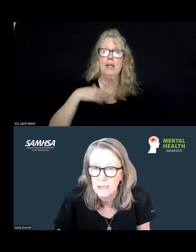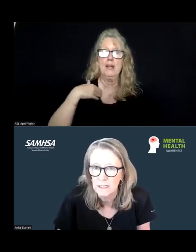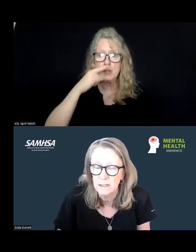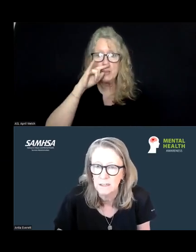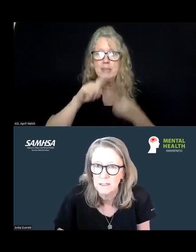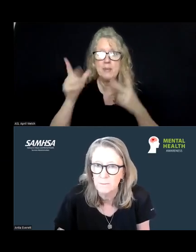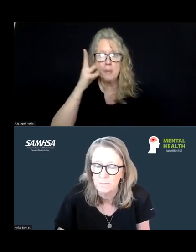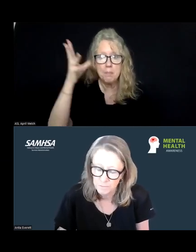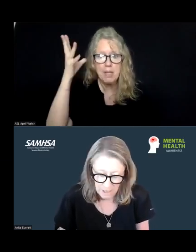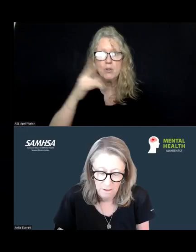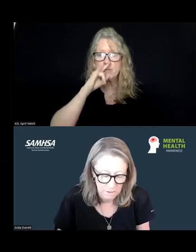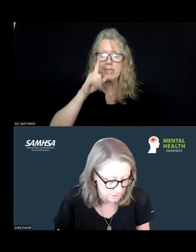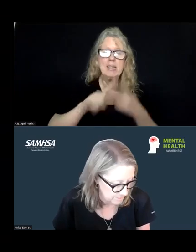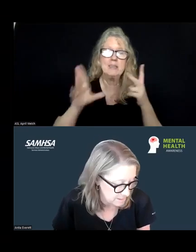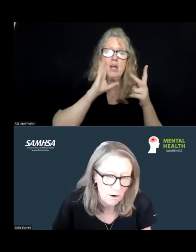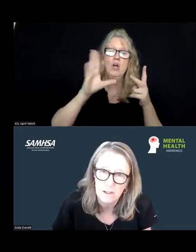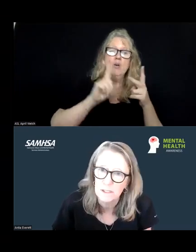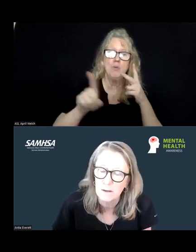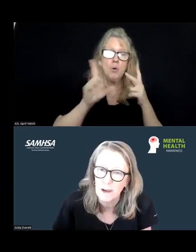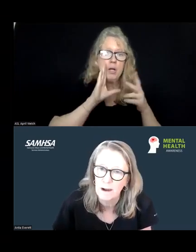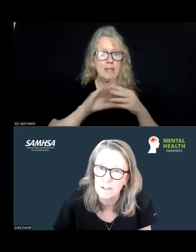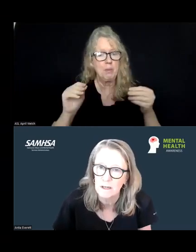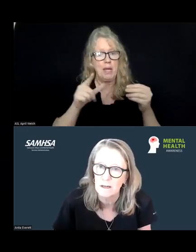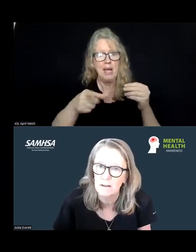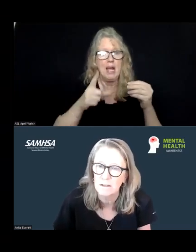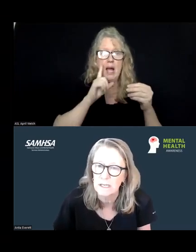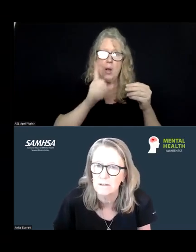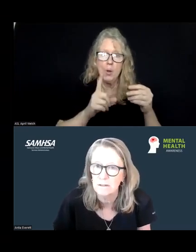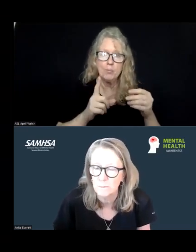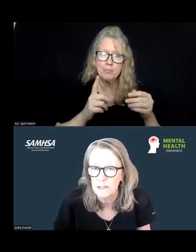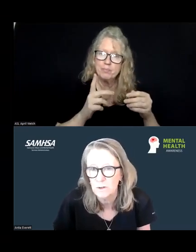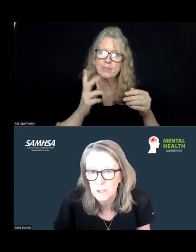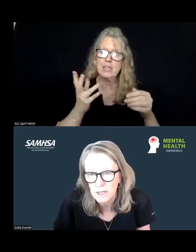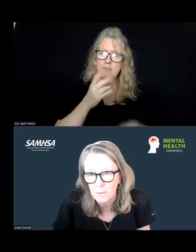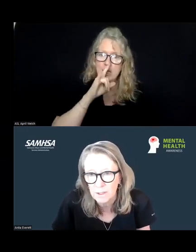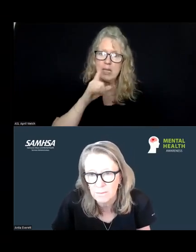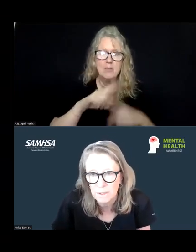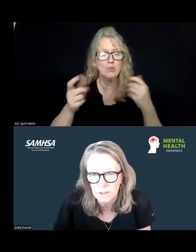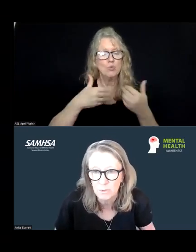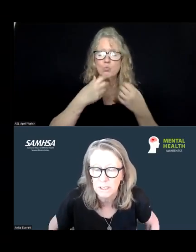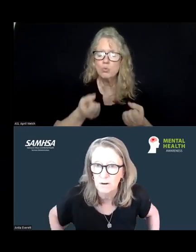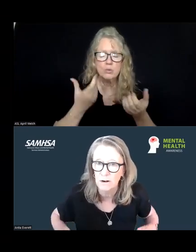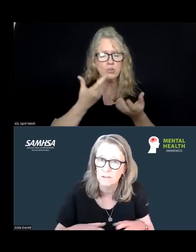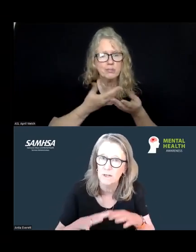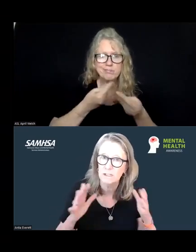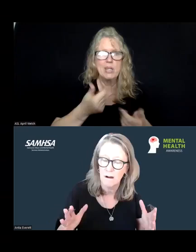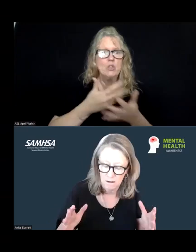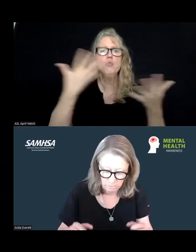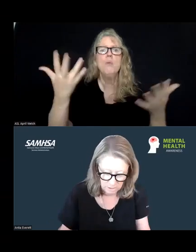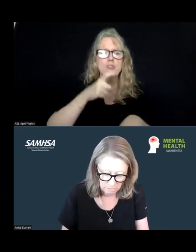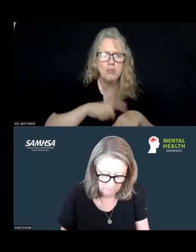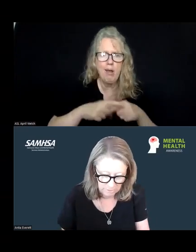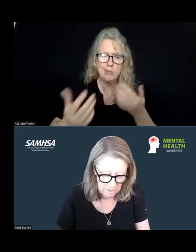and kids to get in dialogues, debates, arguments about the kids spending too much time on social media or not. So it